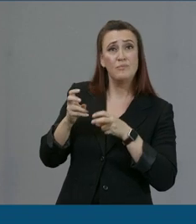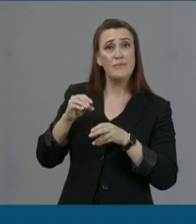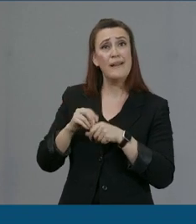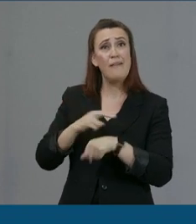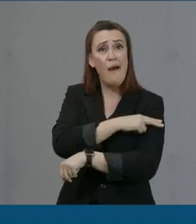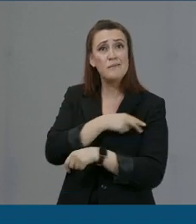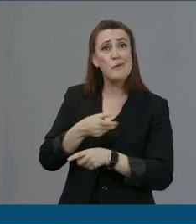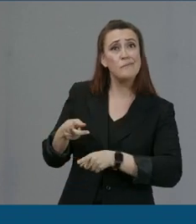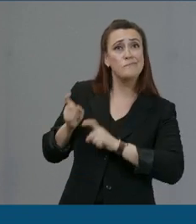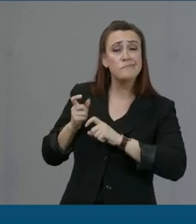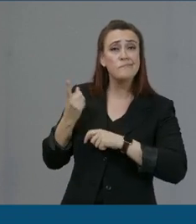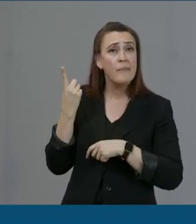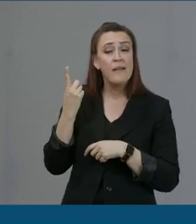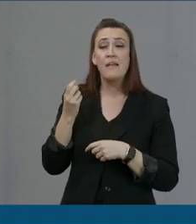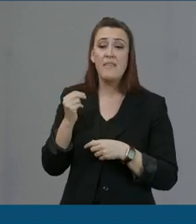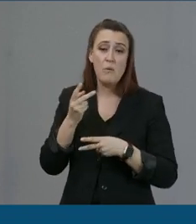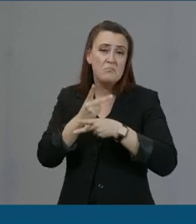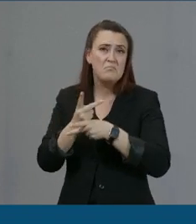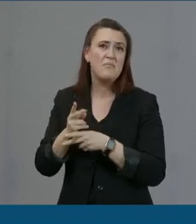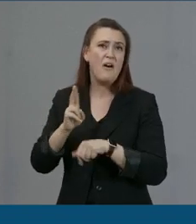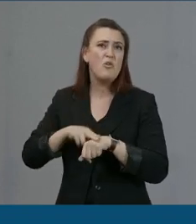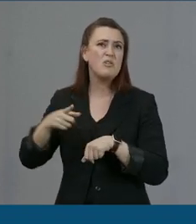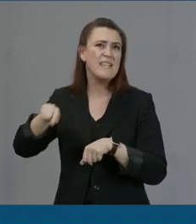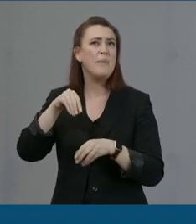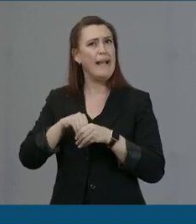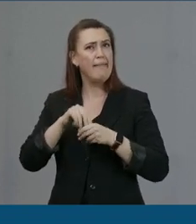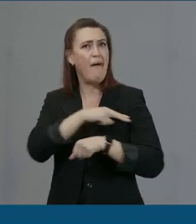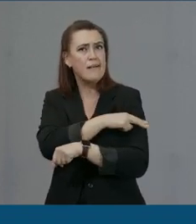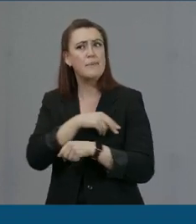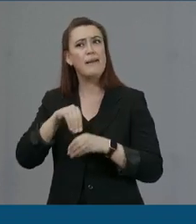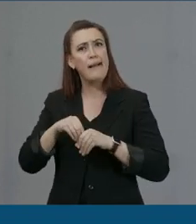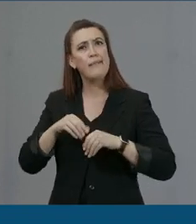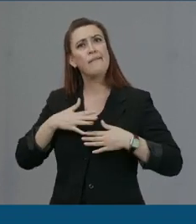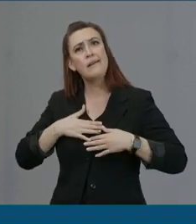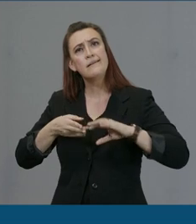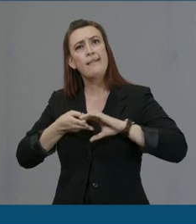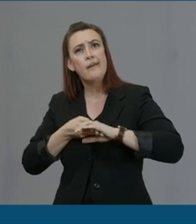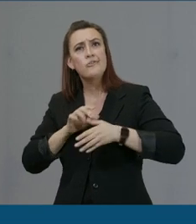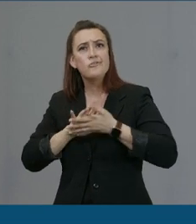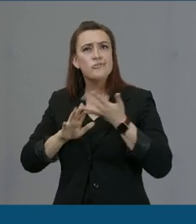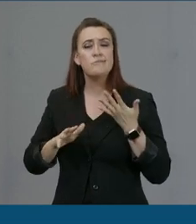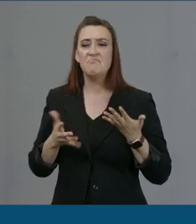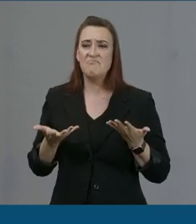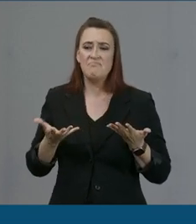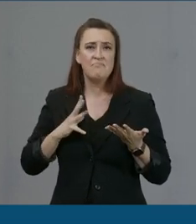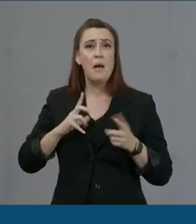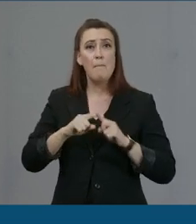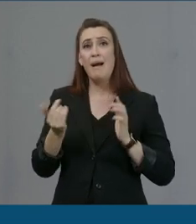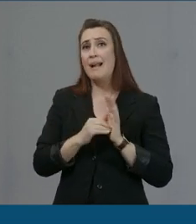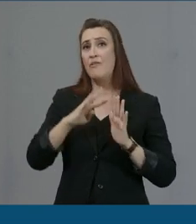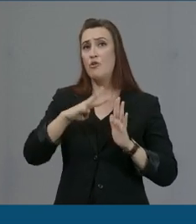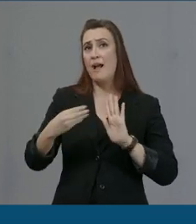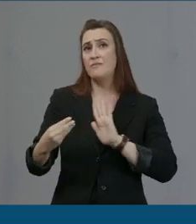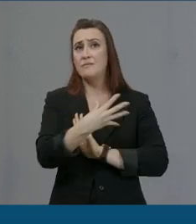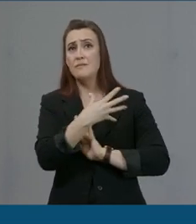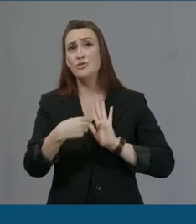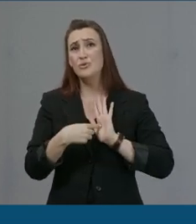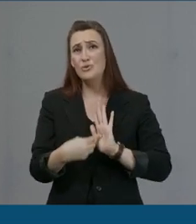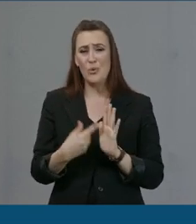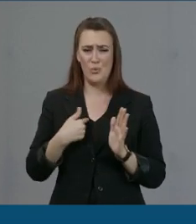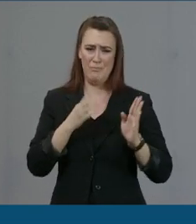ICUs, and of course with ventilators. Again, we are prepared on all these fronts, and we